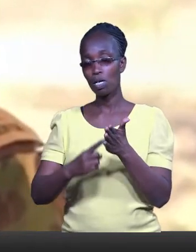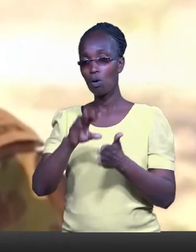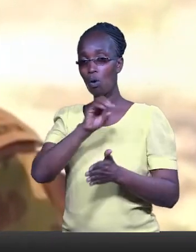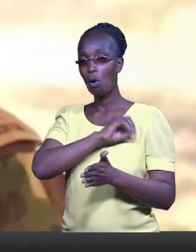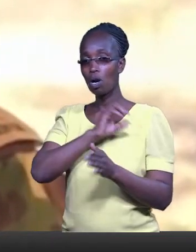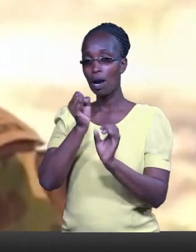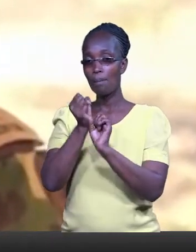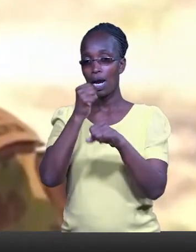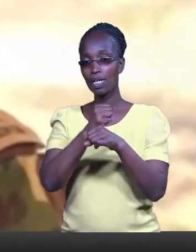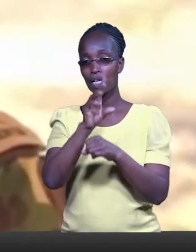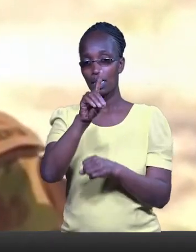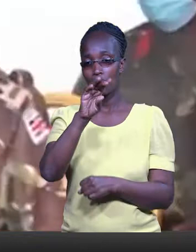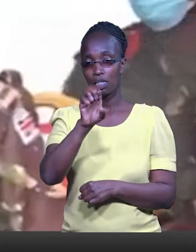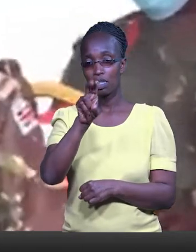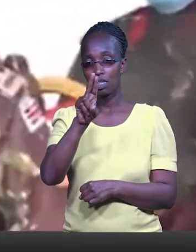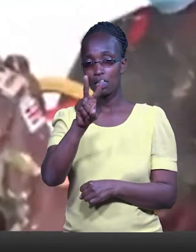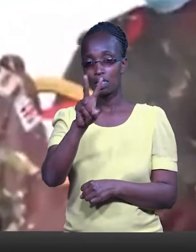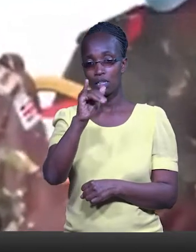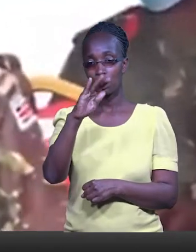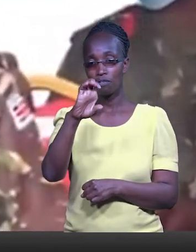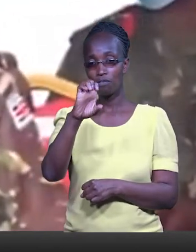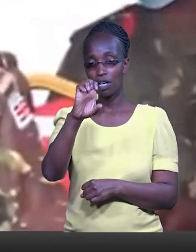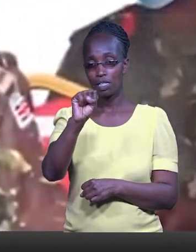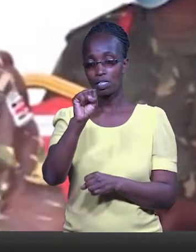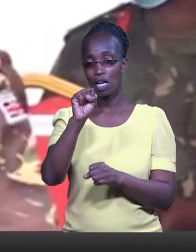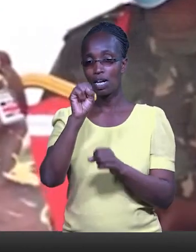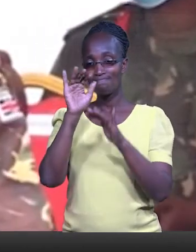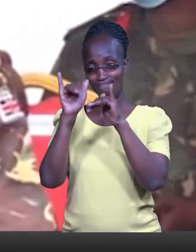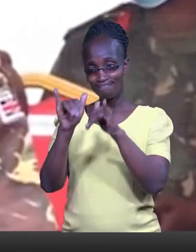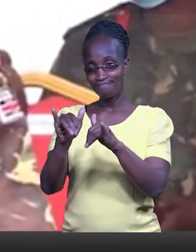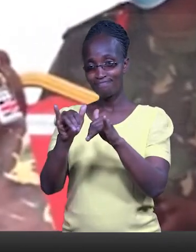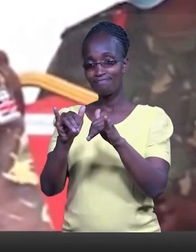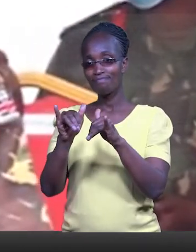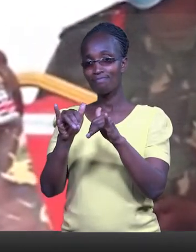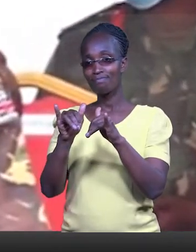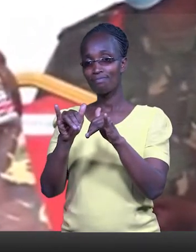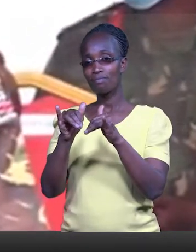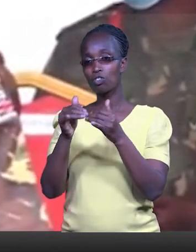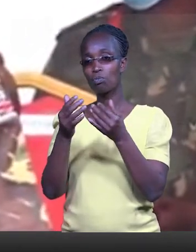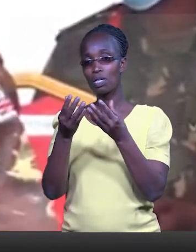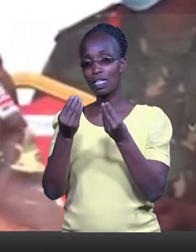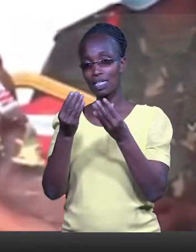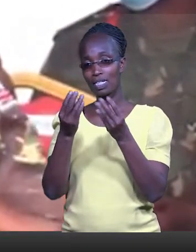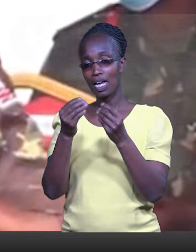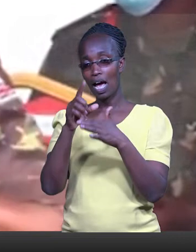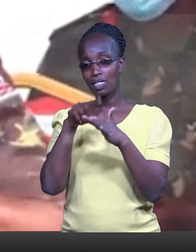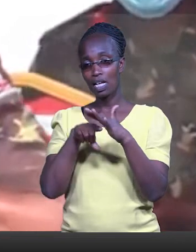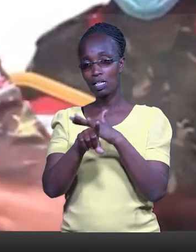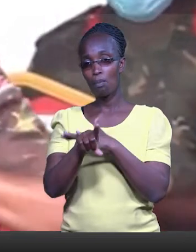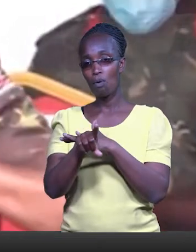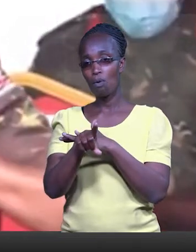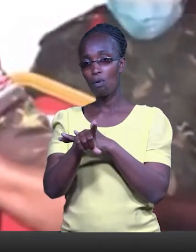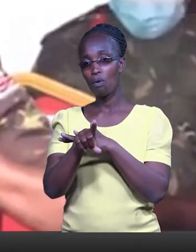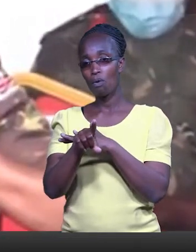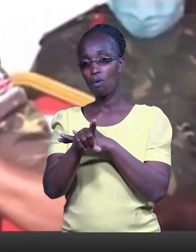I would want to say that improvised explosive devices remain one of the most devastating and easily